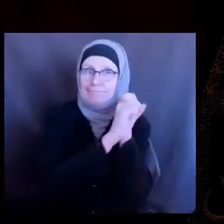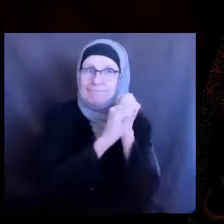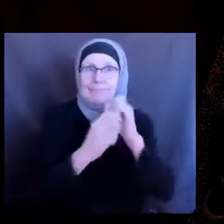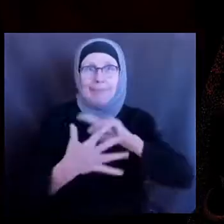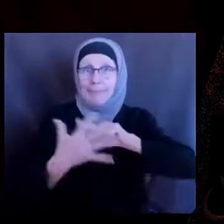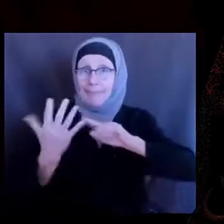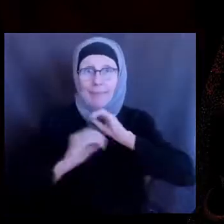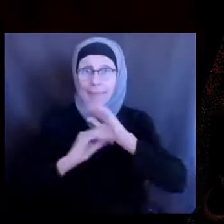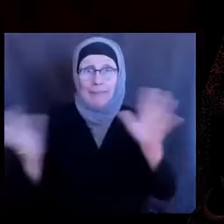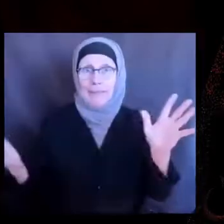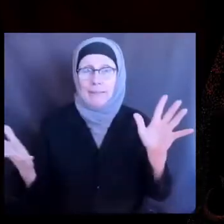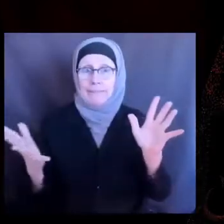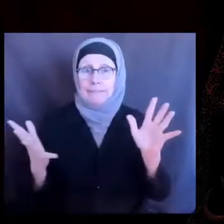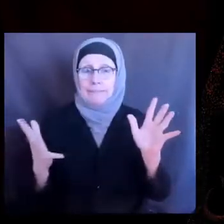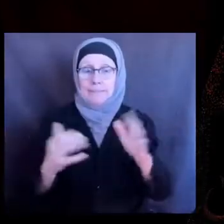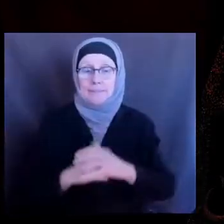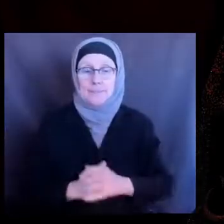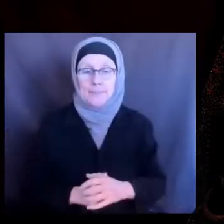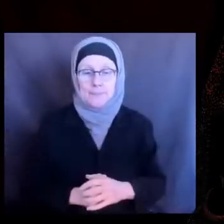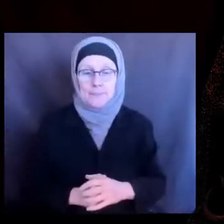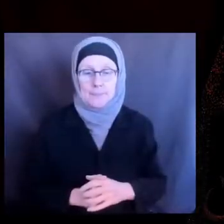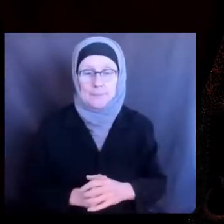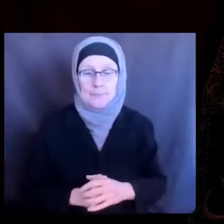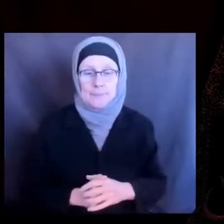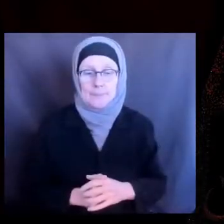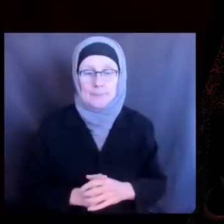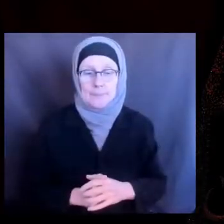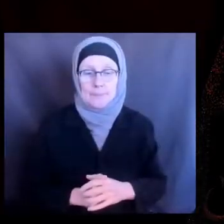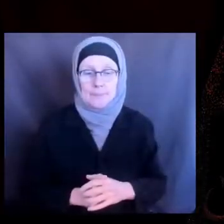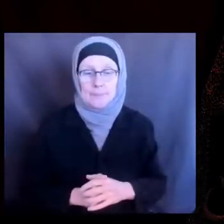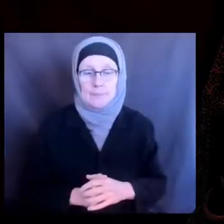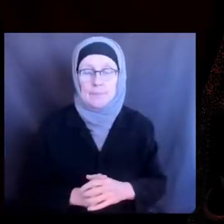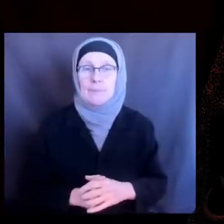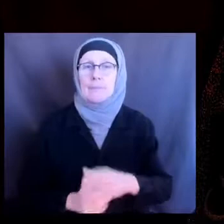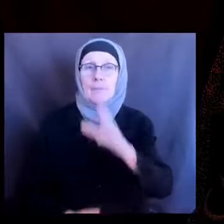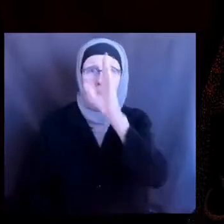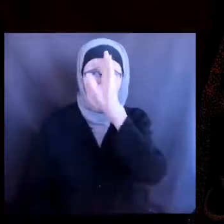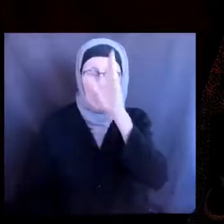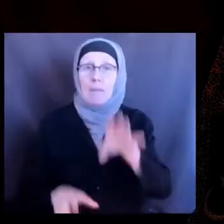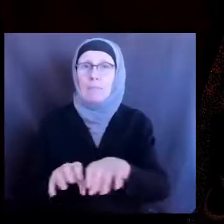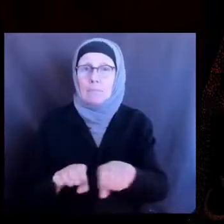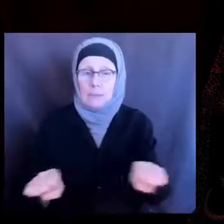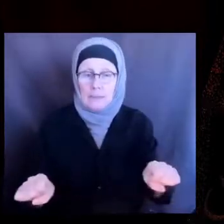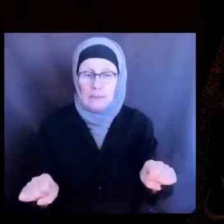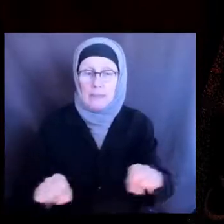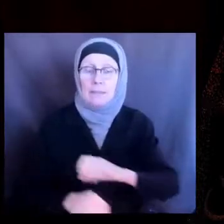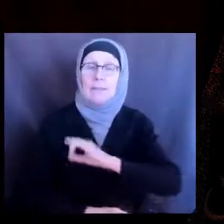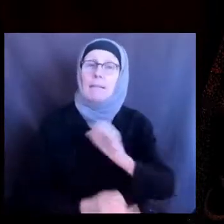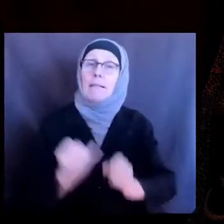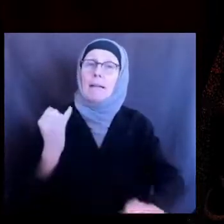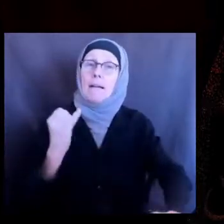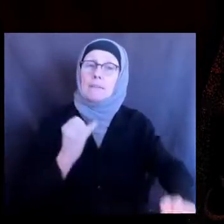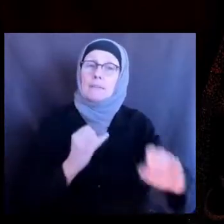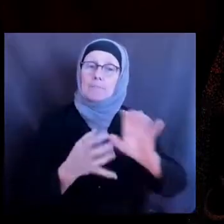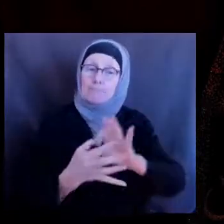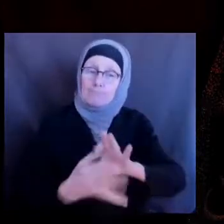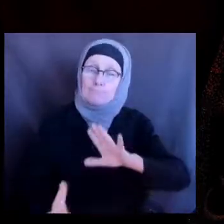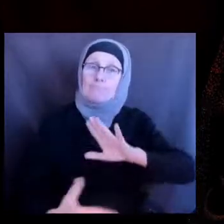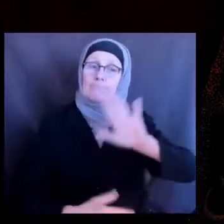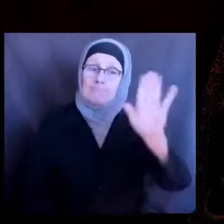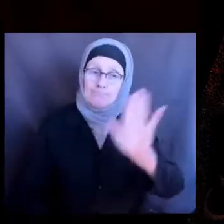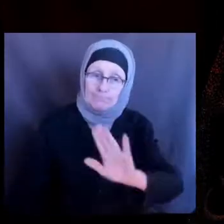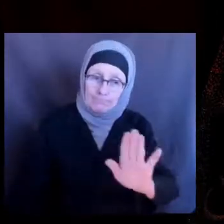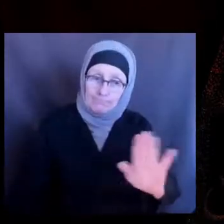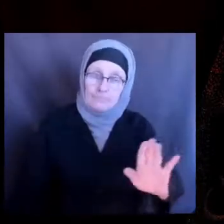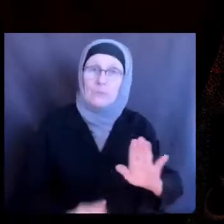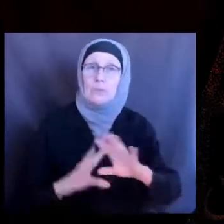even tore them in different places, so that when the enemies kill them, they will leave the clothing the way it is, and